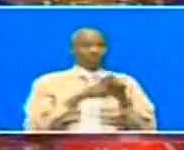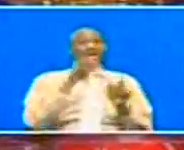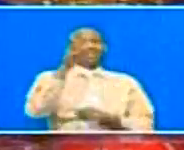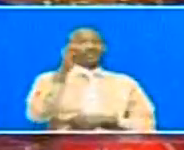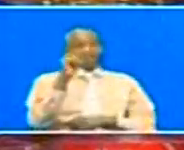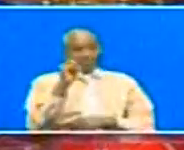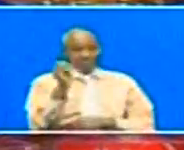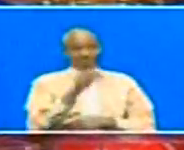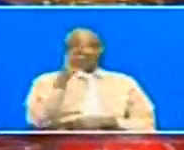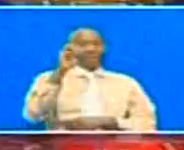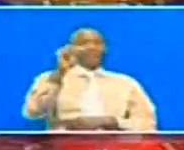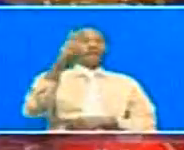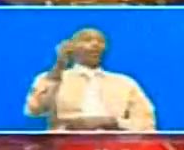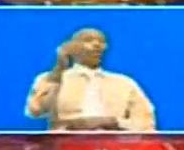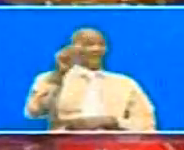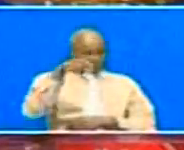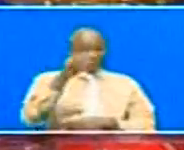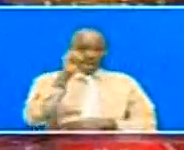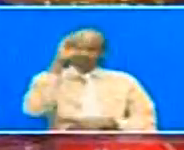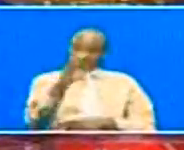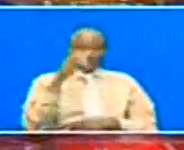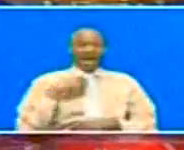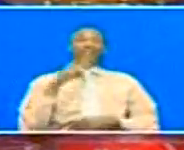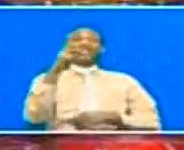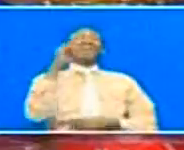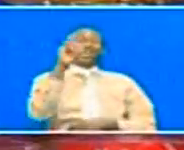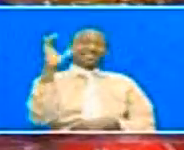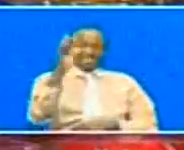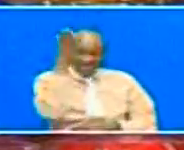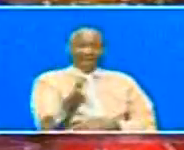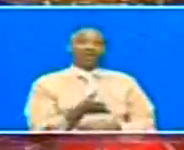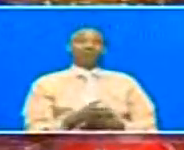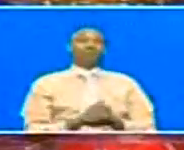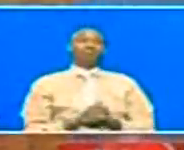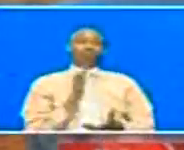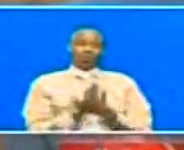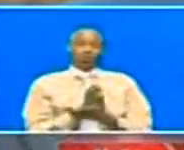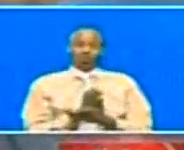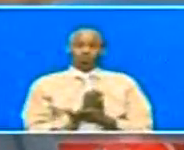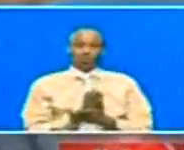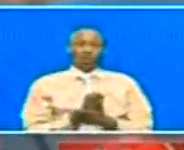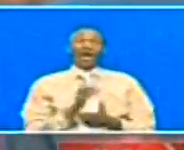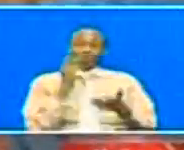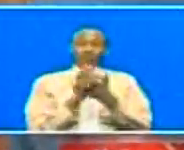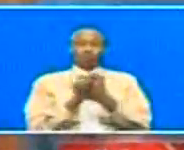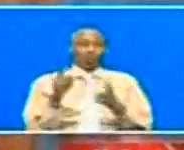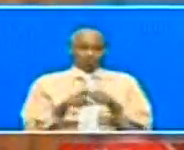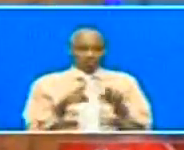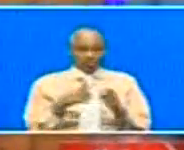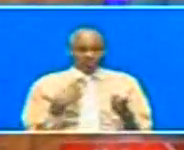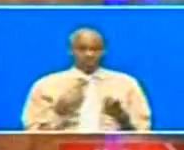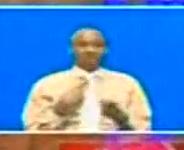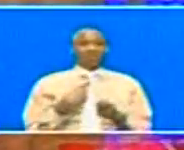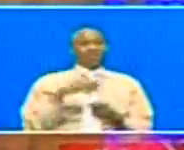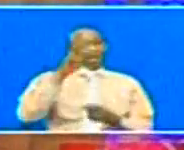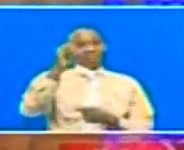there. Was the MC no at KICC? I was there. Come on, yeah. And then, of course, there was Bobby McFerrin. Marvin Gaye.